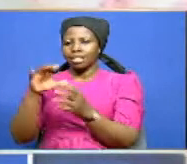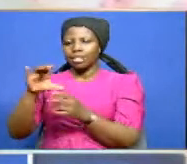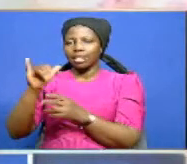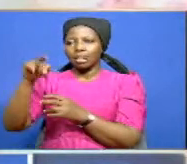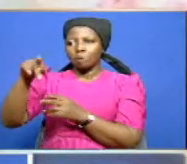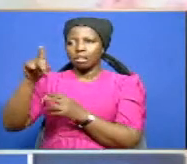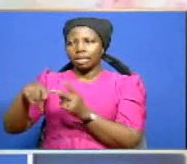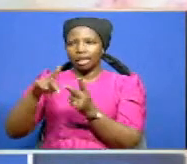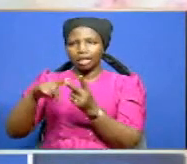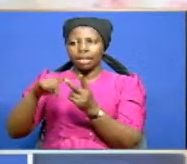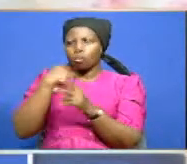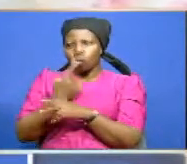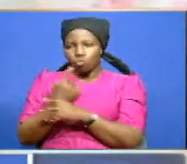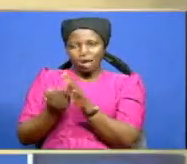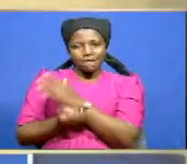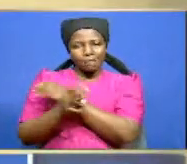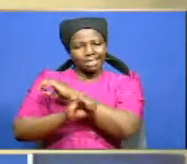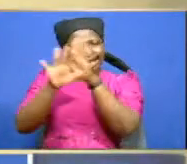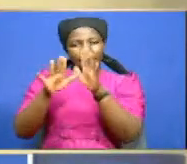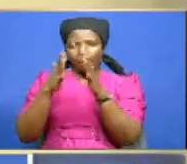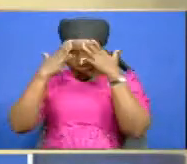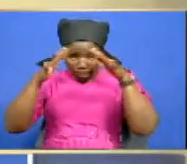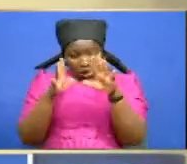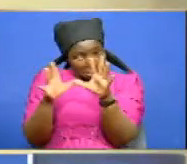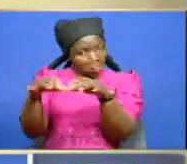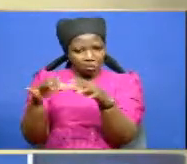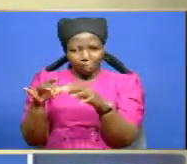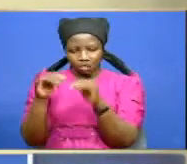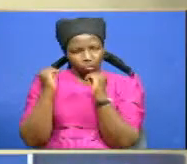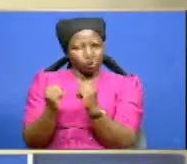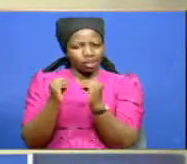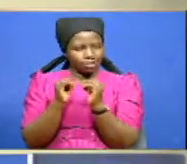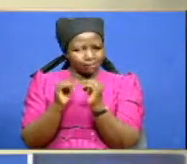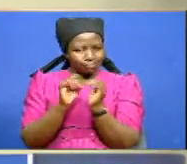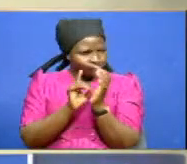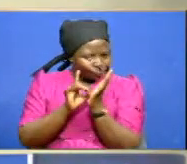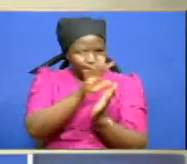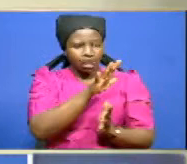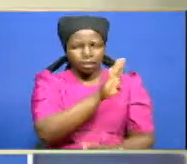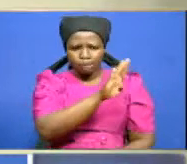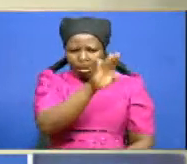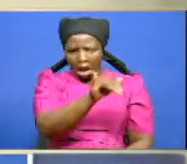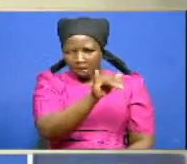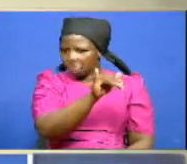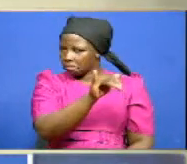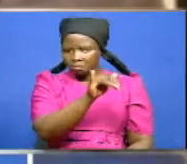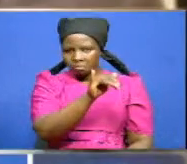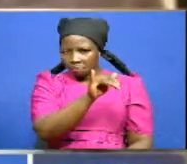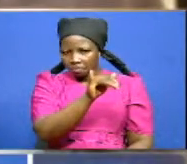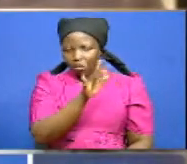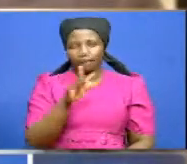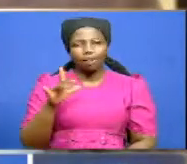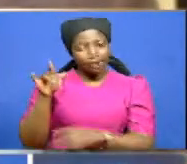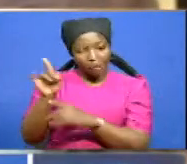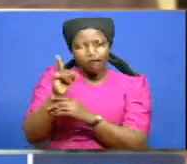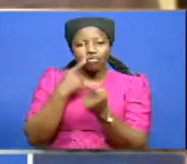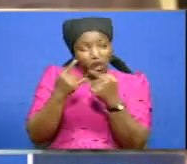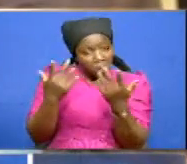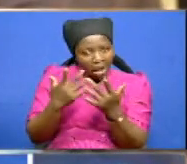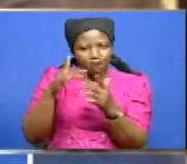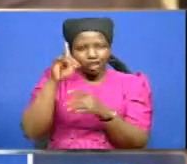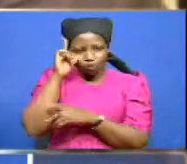had categorically stated that the Muslim community has strongly rejected Building Bridges Initiative BBI. Speaking in